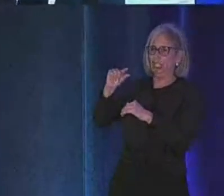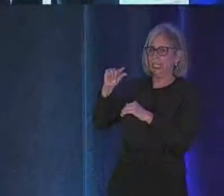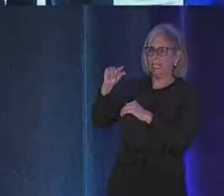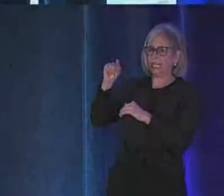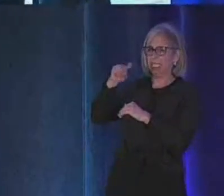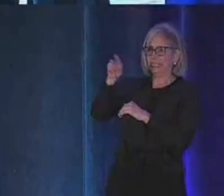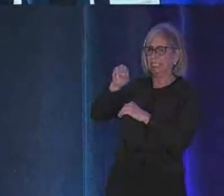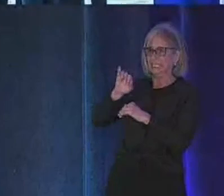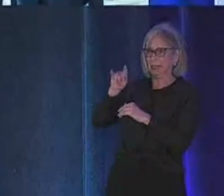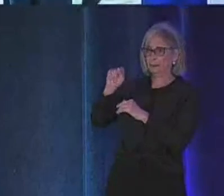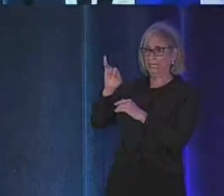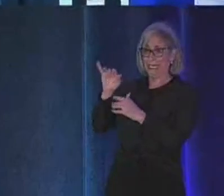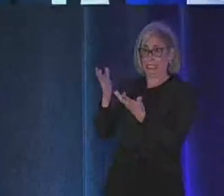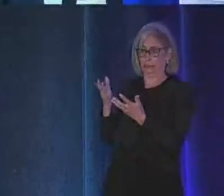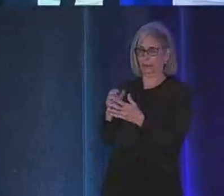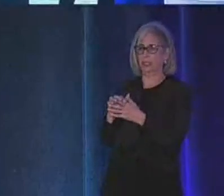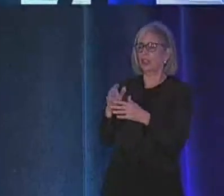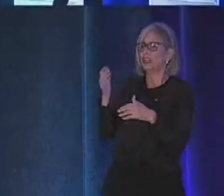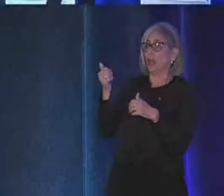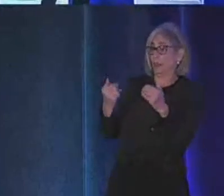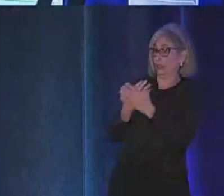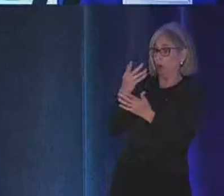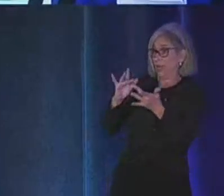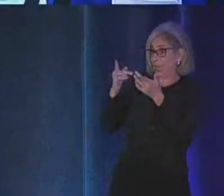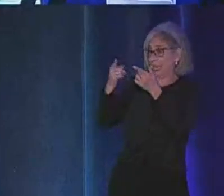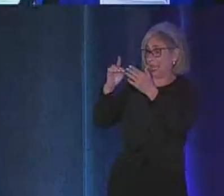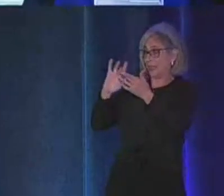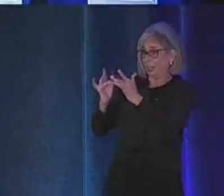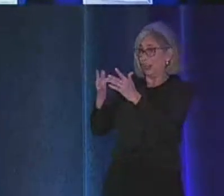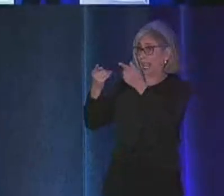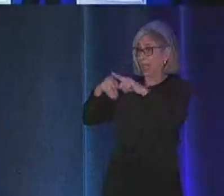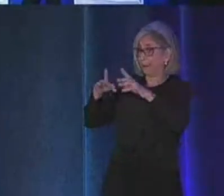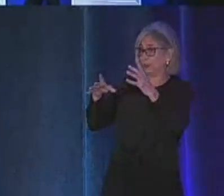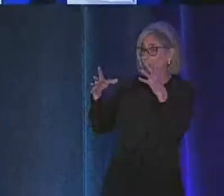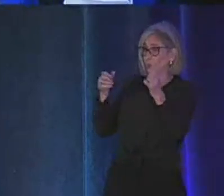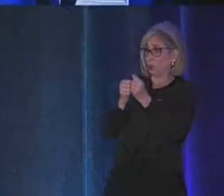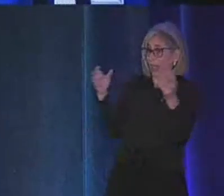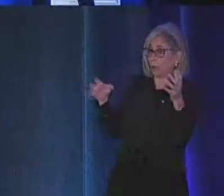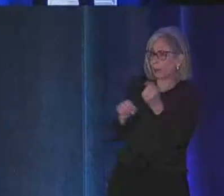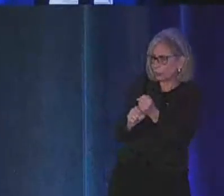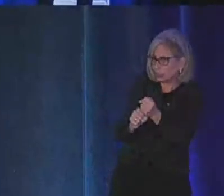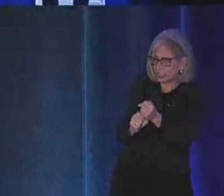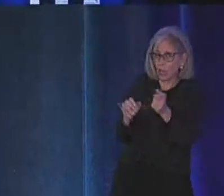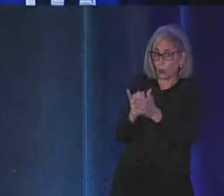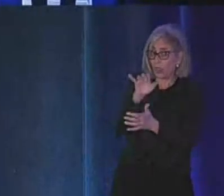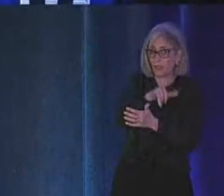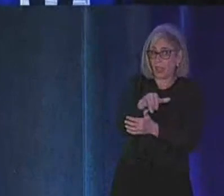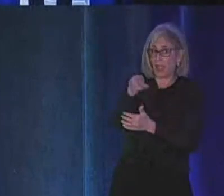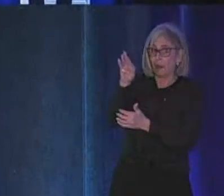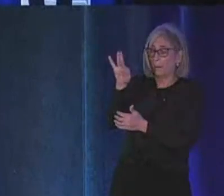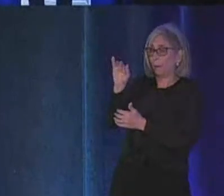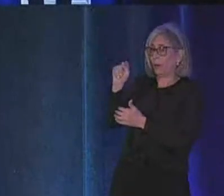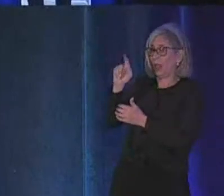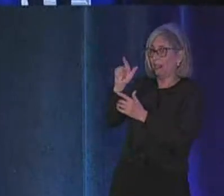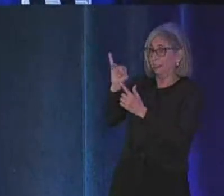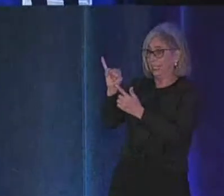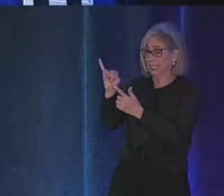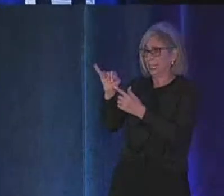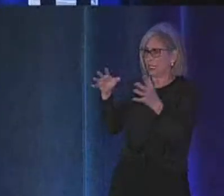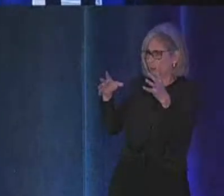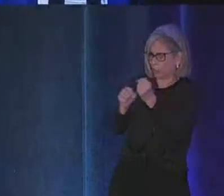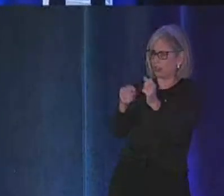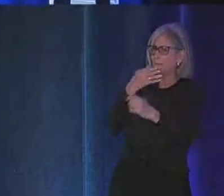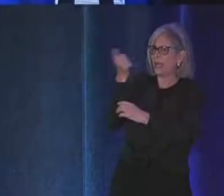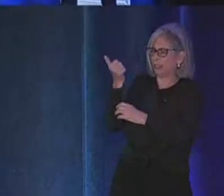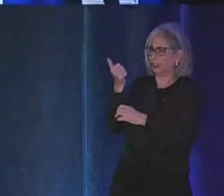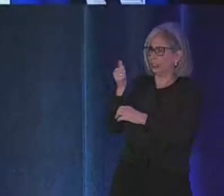that there's nothing that happens on the internet without compression. And with Brotli, you're able to get better compression than gzipping. So